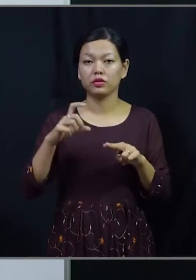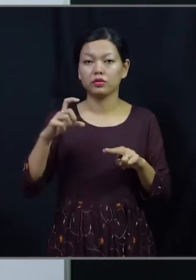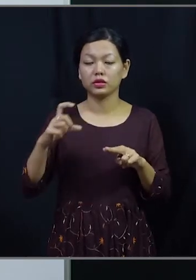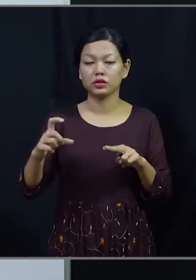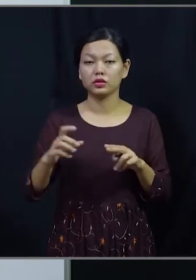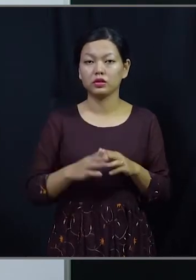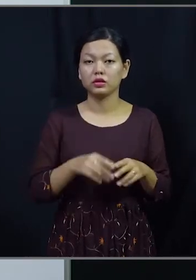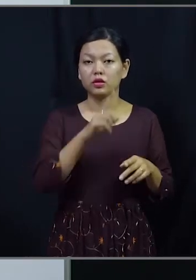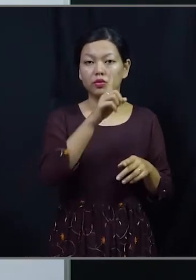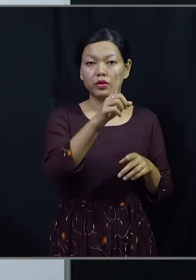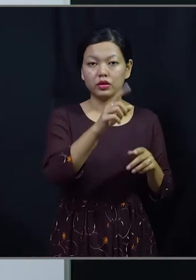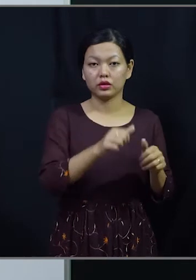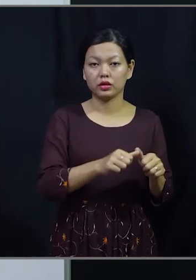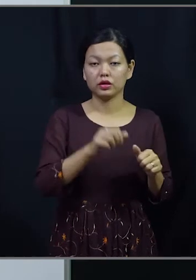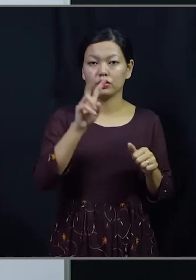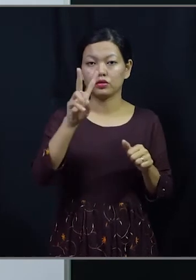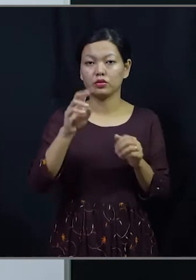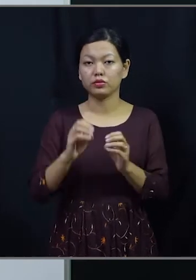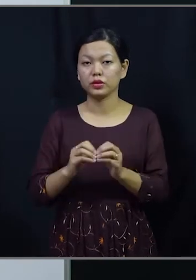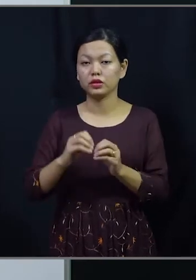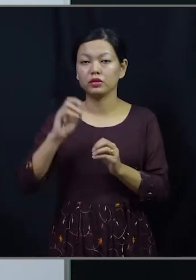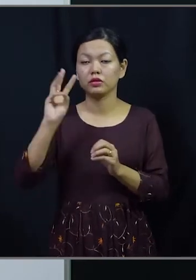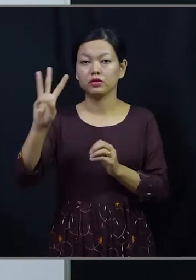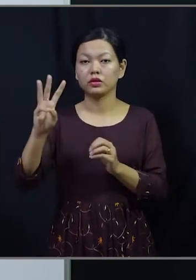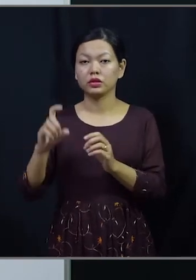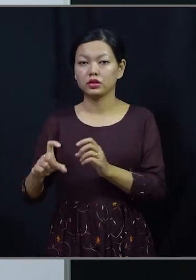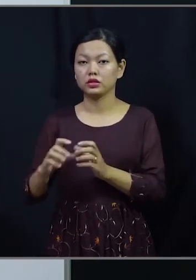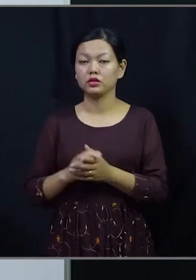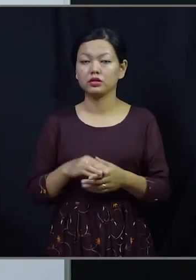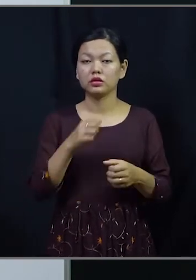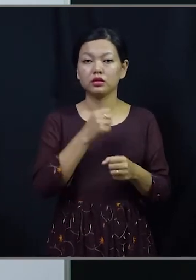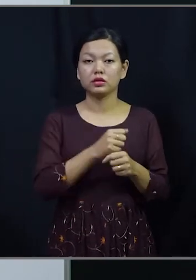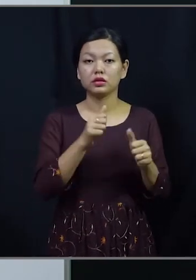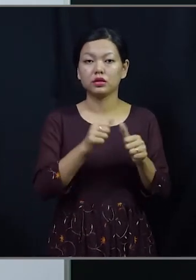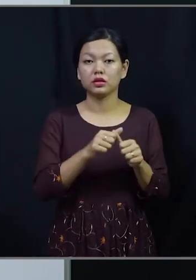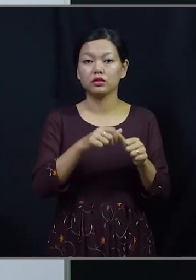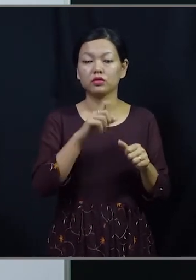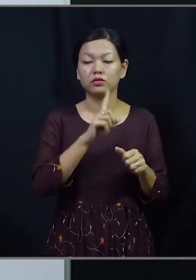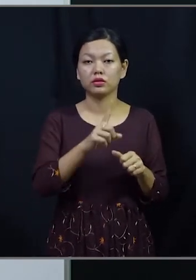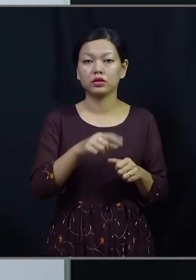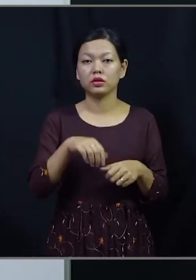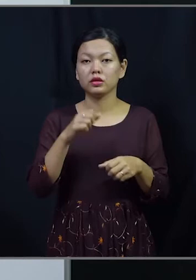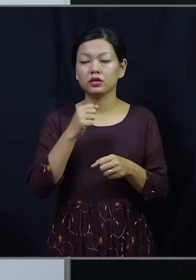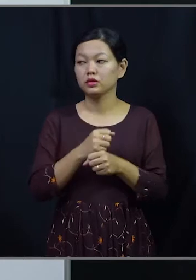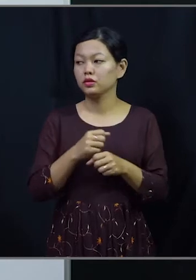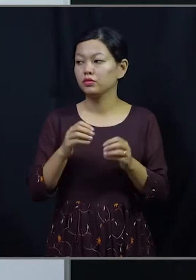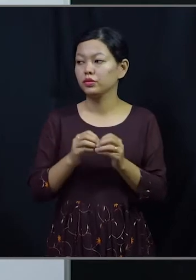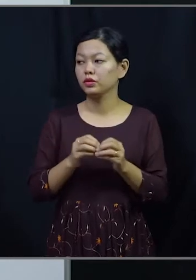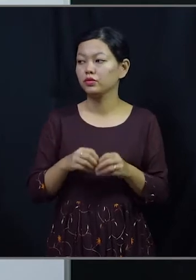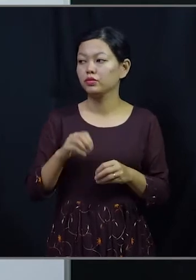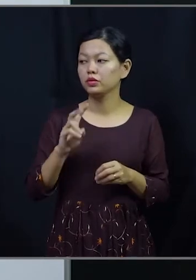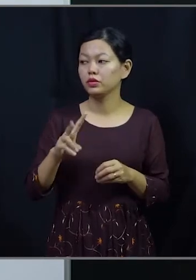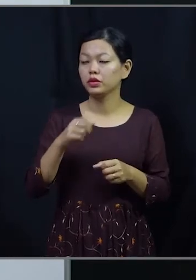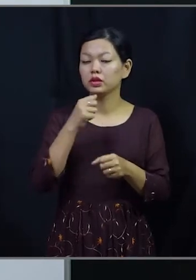C, and then GA will be 1 and GB will be 2 and GC will